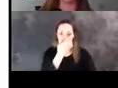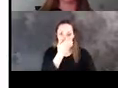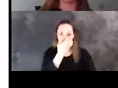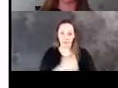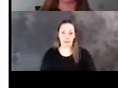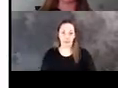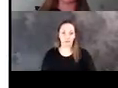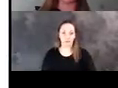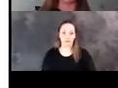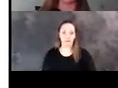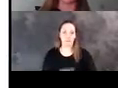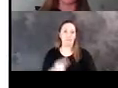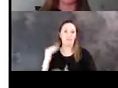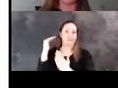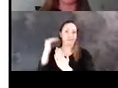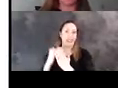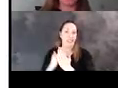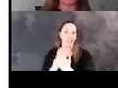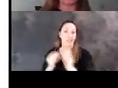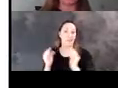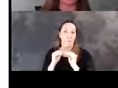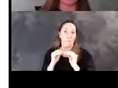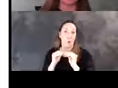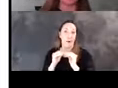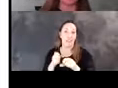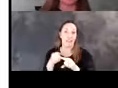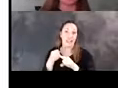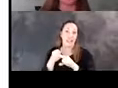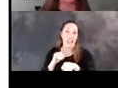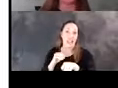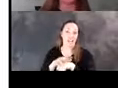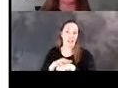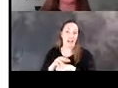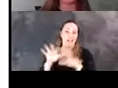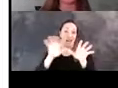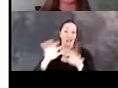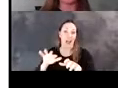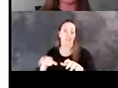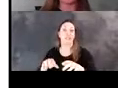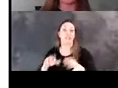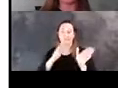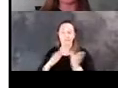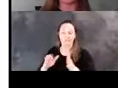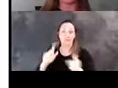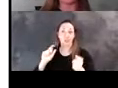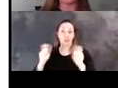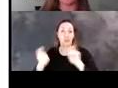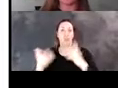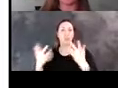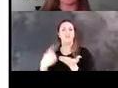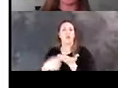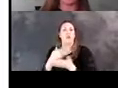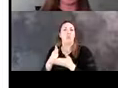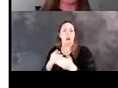So here's just a list of some more of the impacts of climate change. We talked about a couple of these, but here's a more extensive